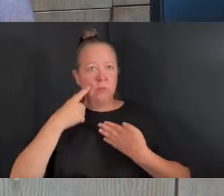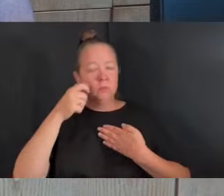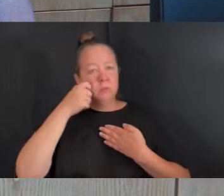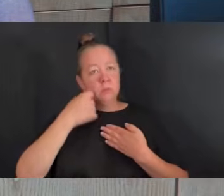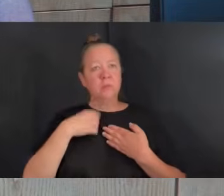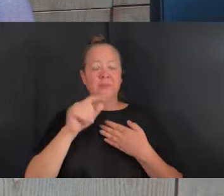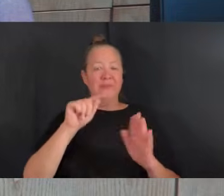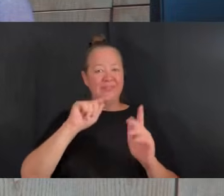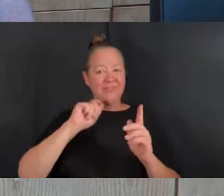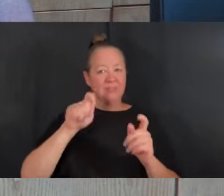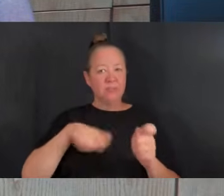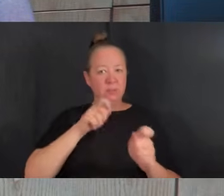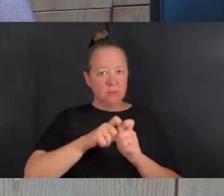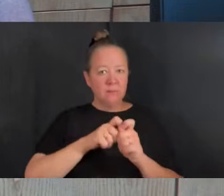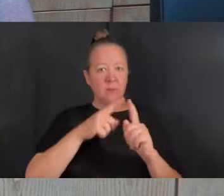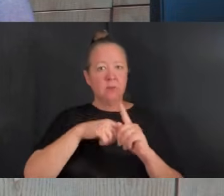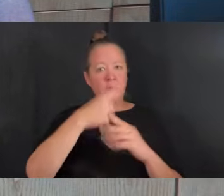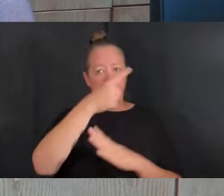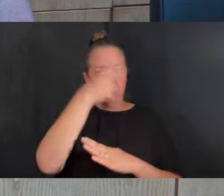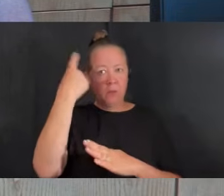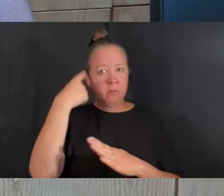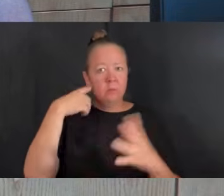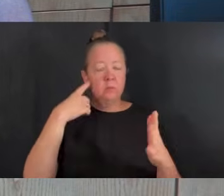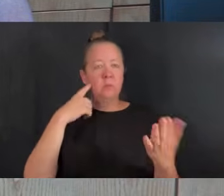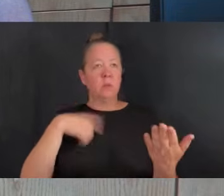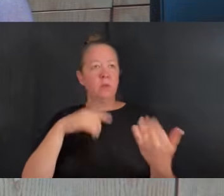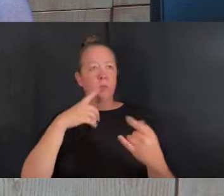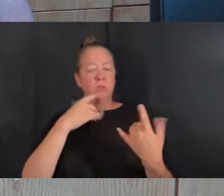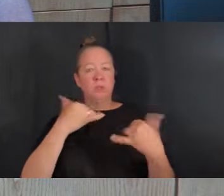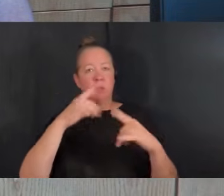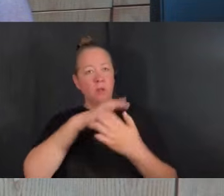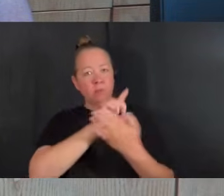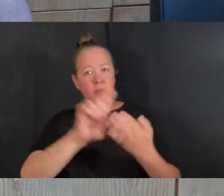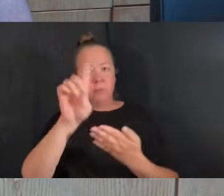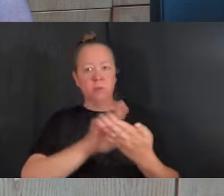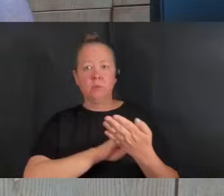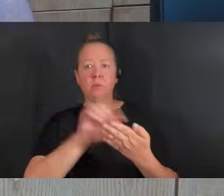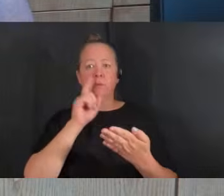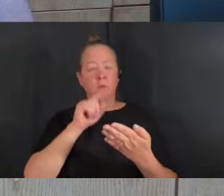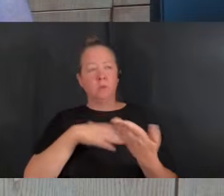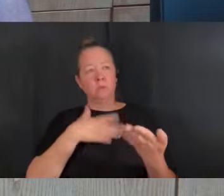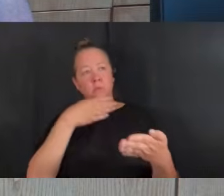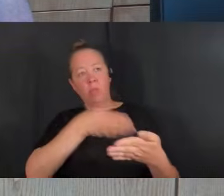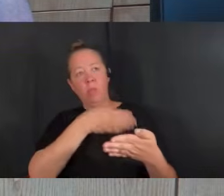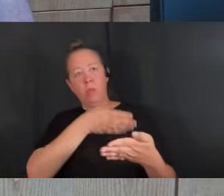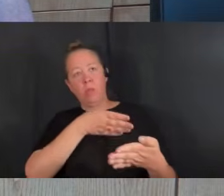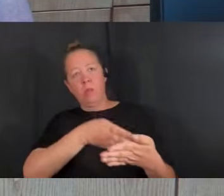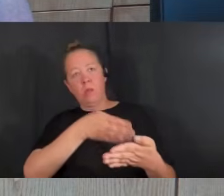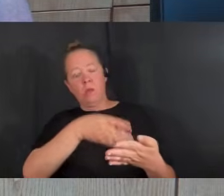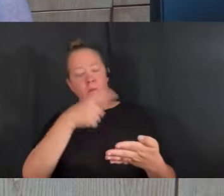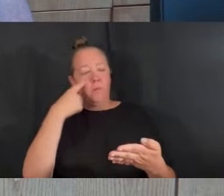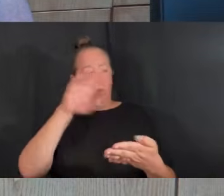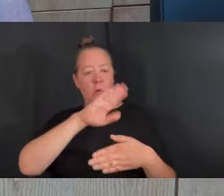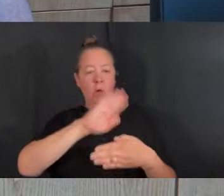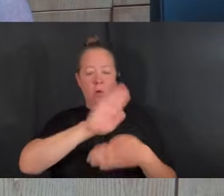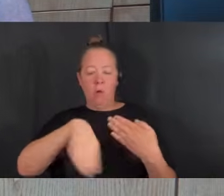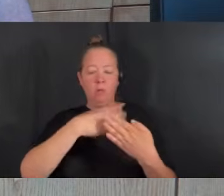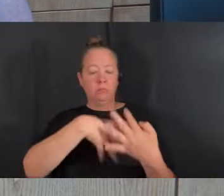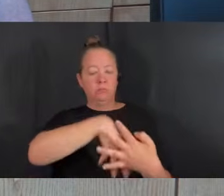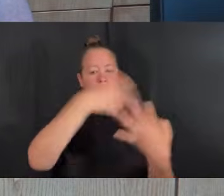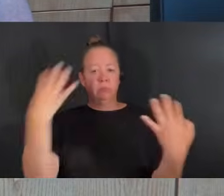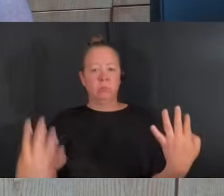of racism, sexism, homophobia, biphobia, transphobia, and unchecked access to